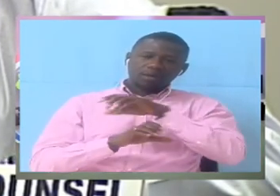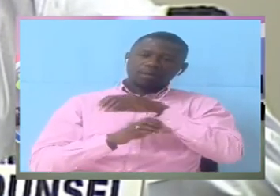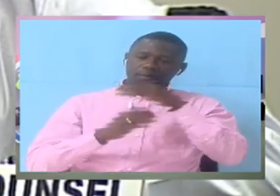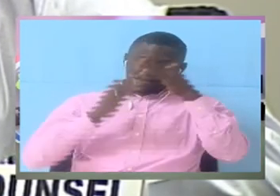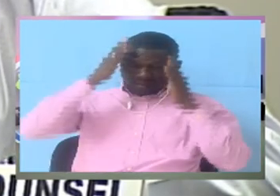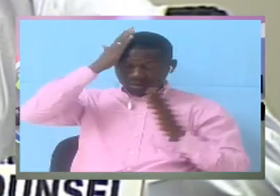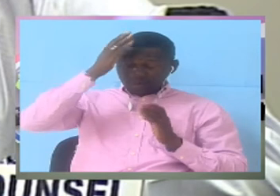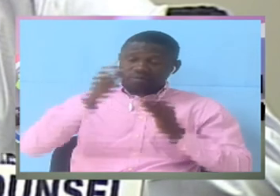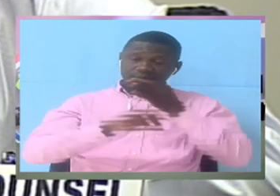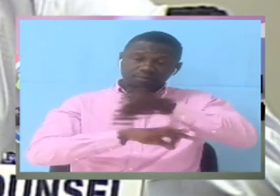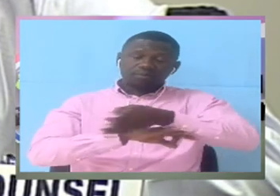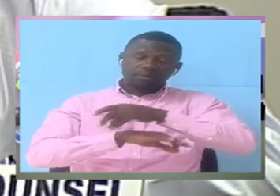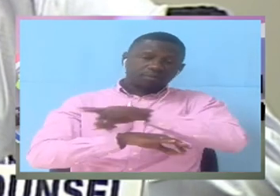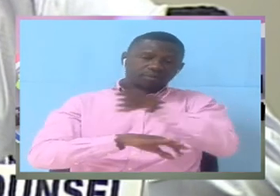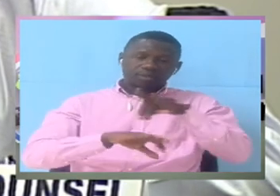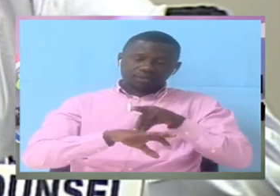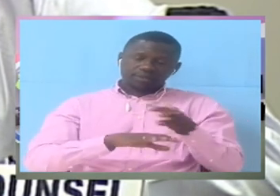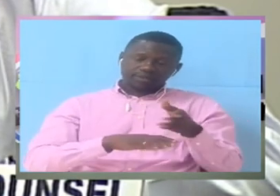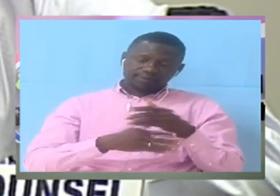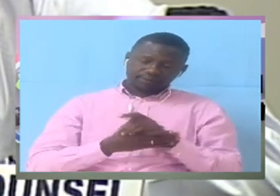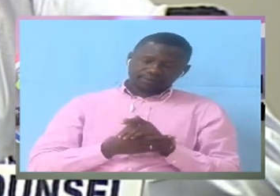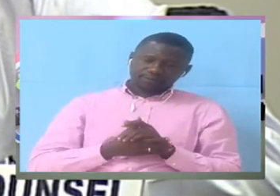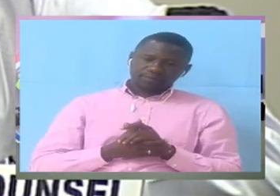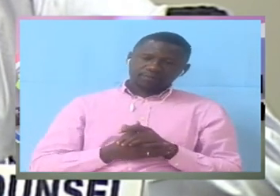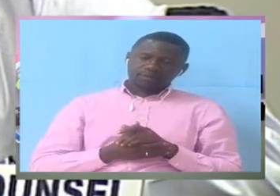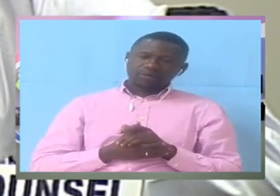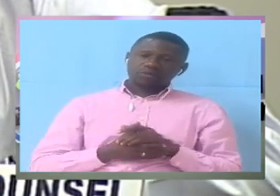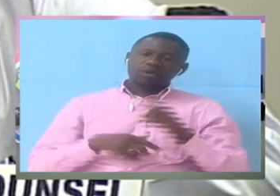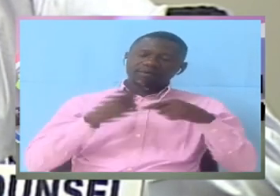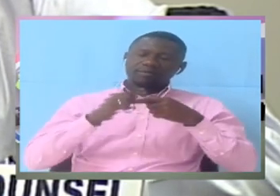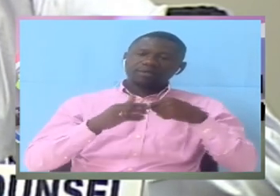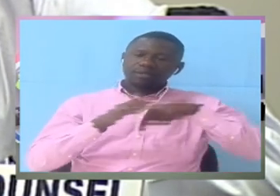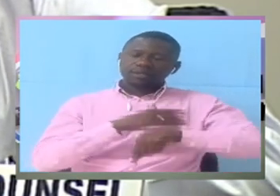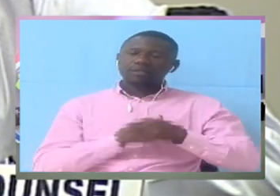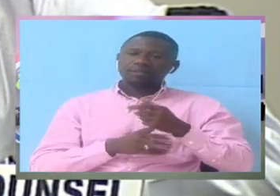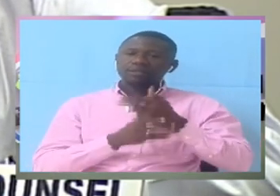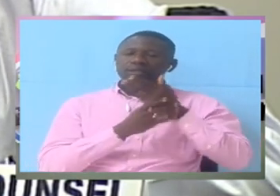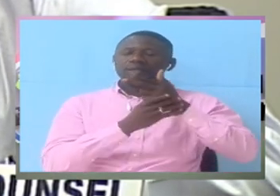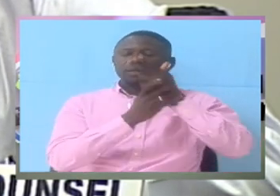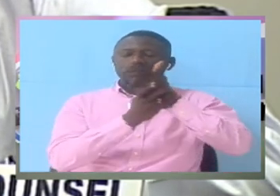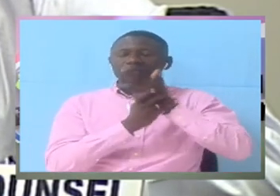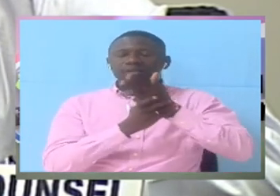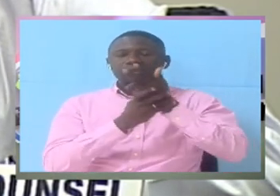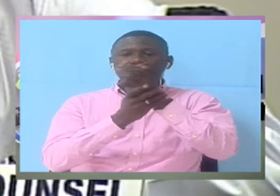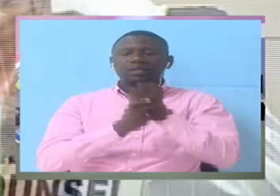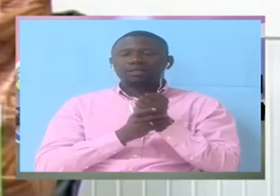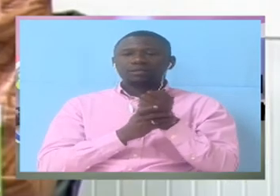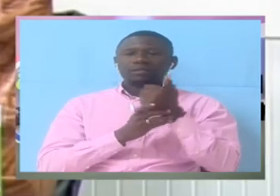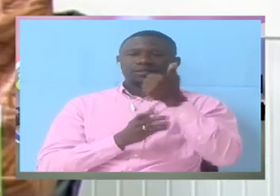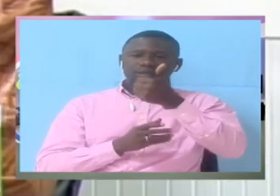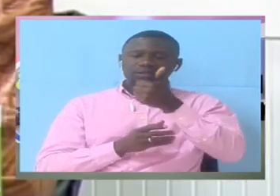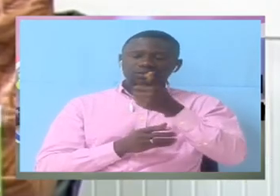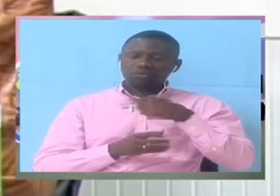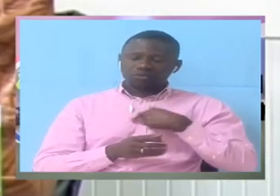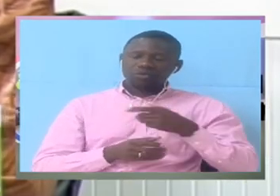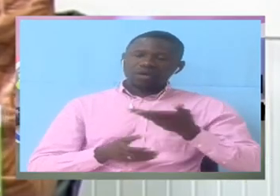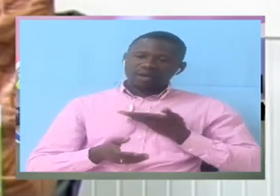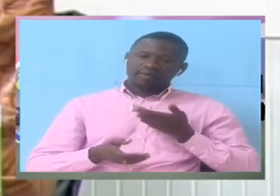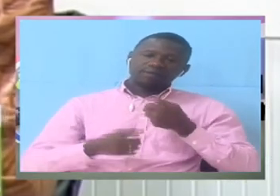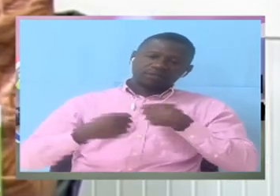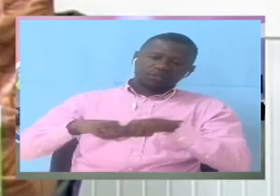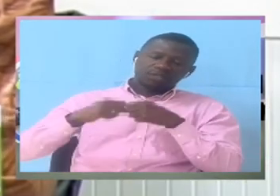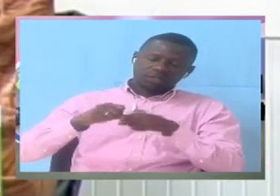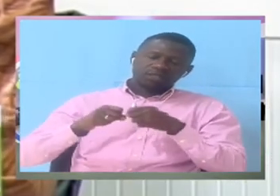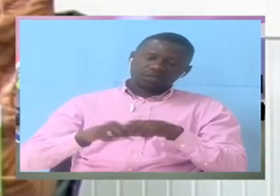training abroad. Silang 1996, sangu nata hargeso to kata training doke bantala bankoto. I naran Samba Senegal